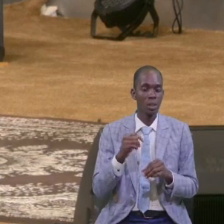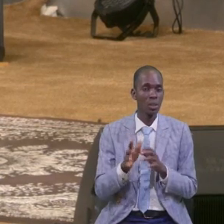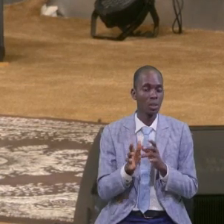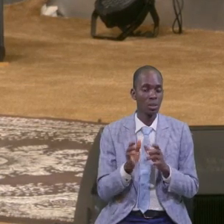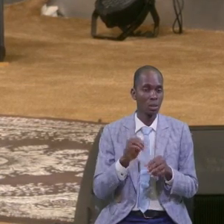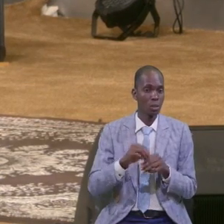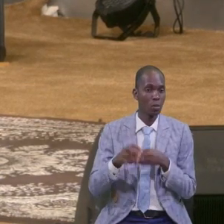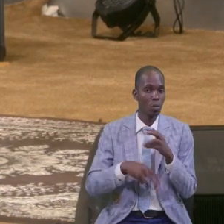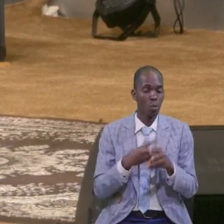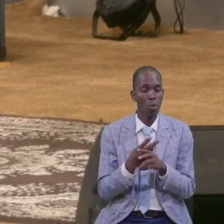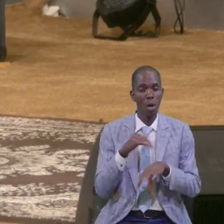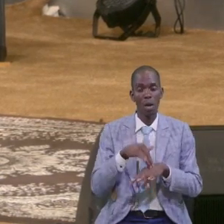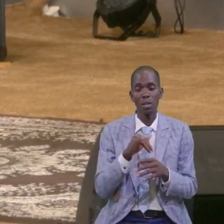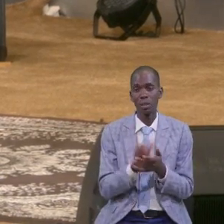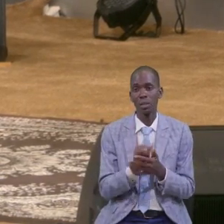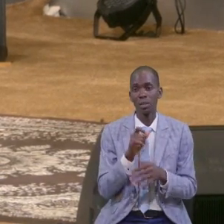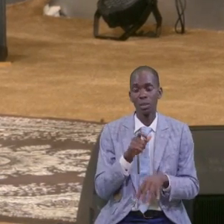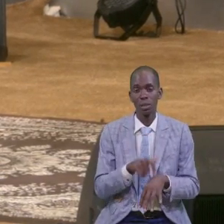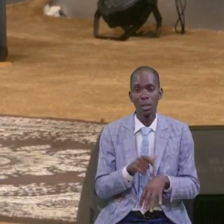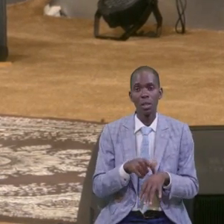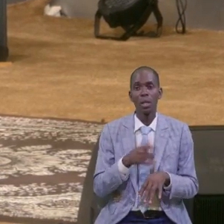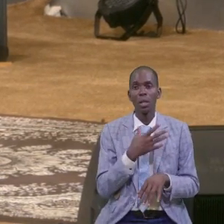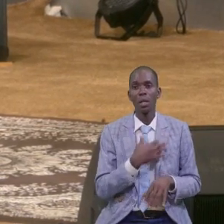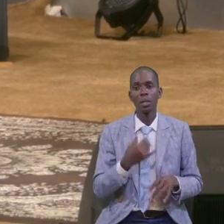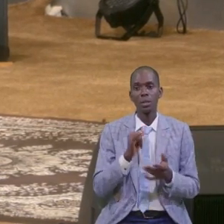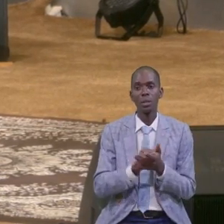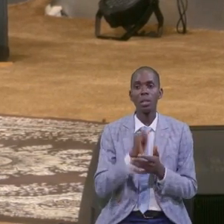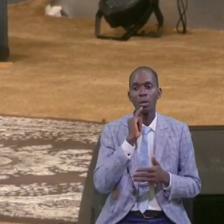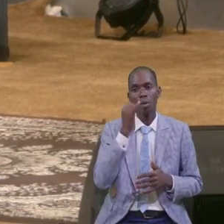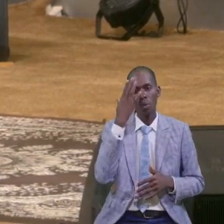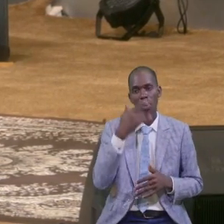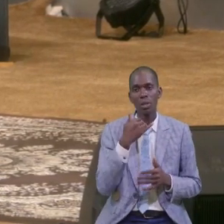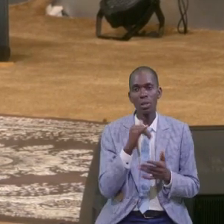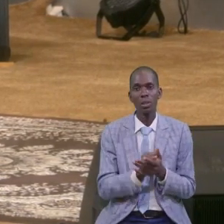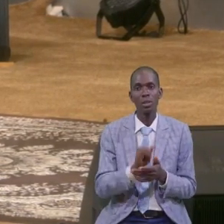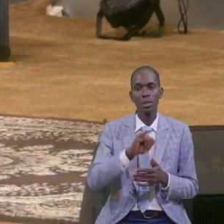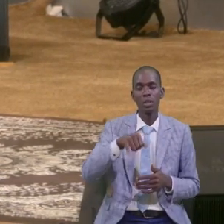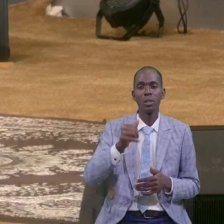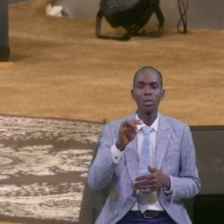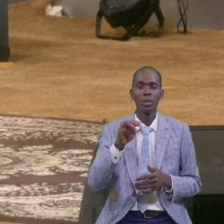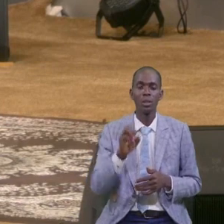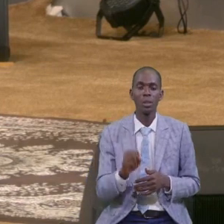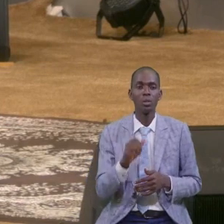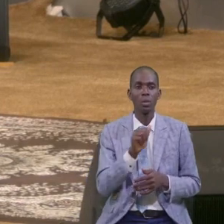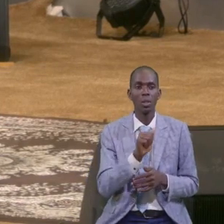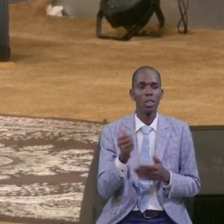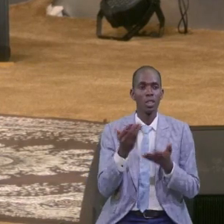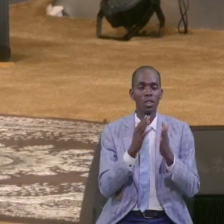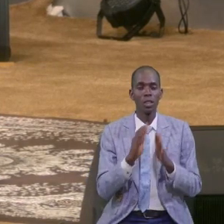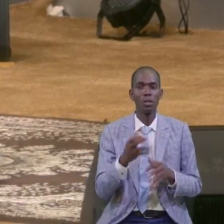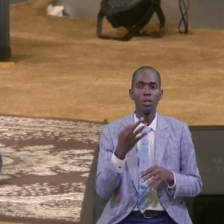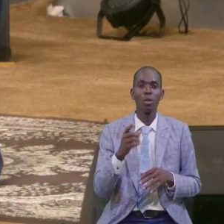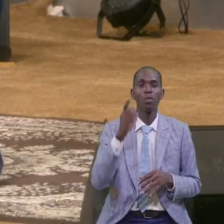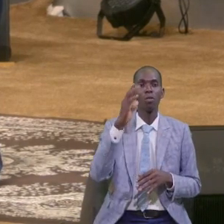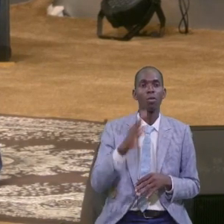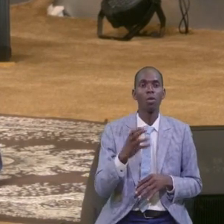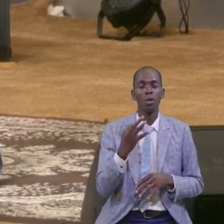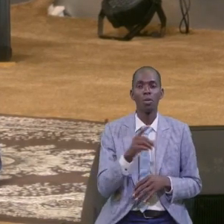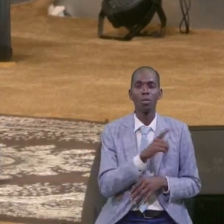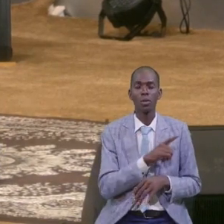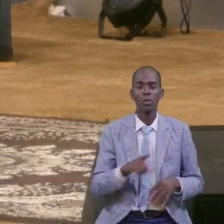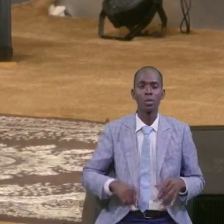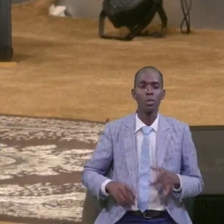were scattered. That's why he said, James, a servant of God and of the Lord Jesus, to